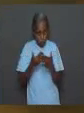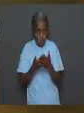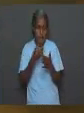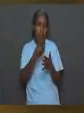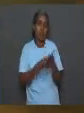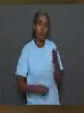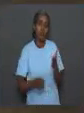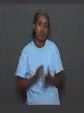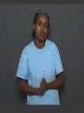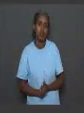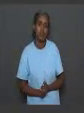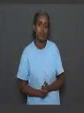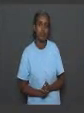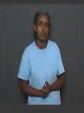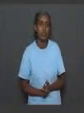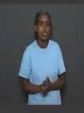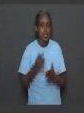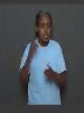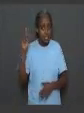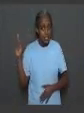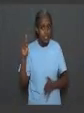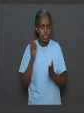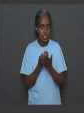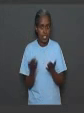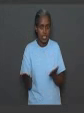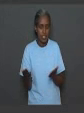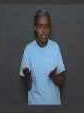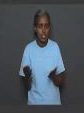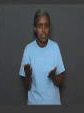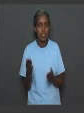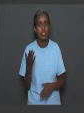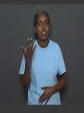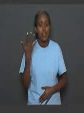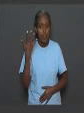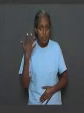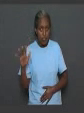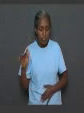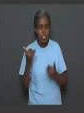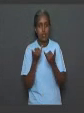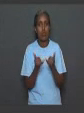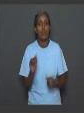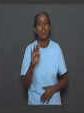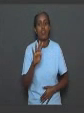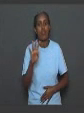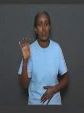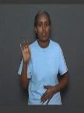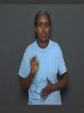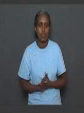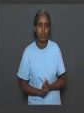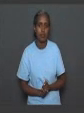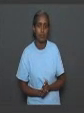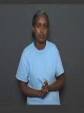outcomes. In this case, it is 15 over 400.